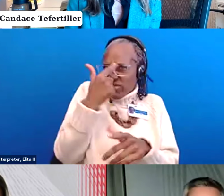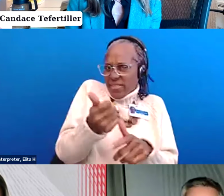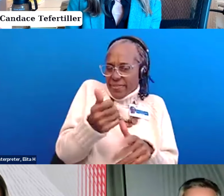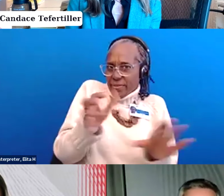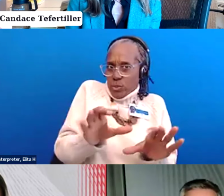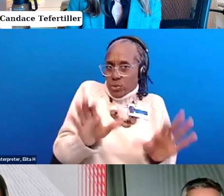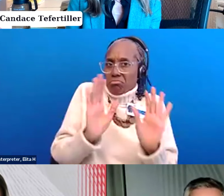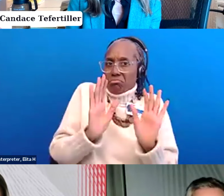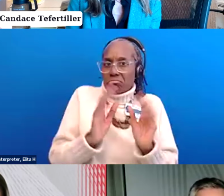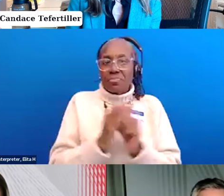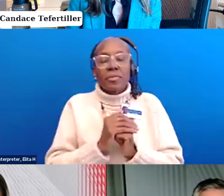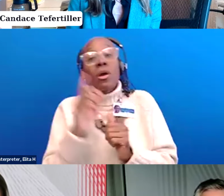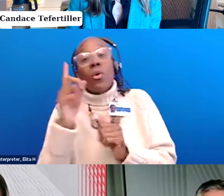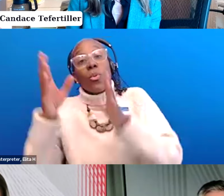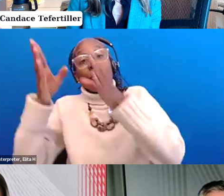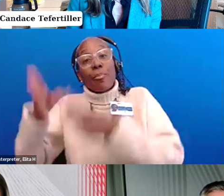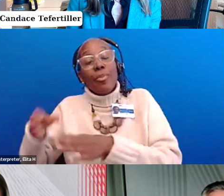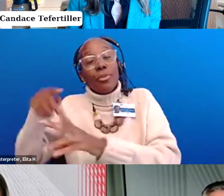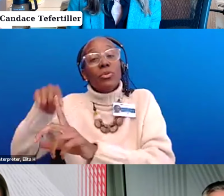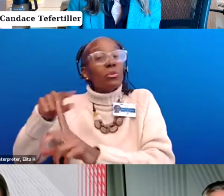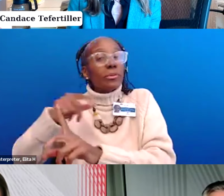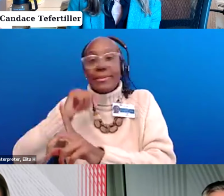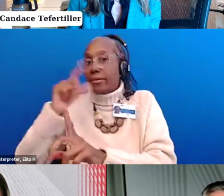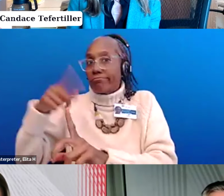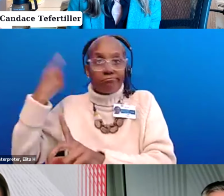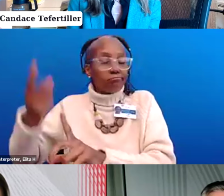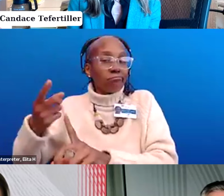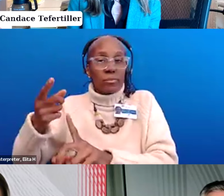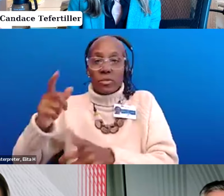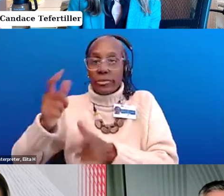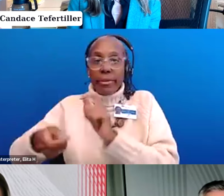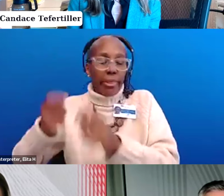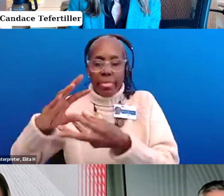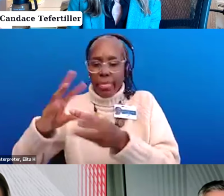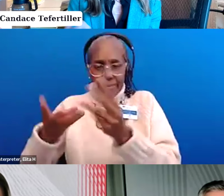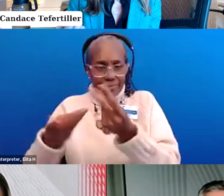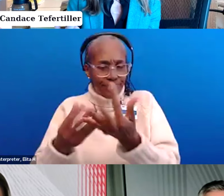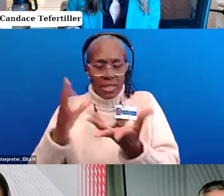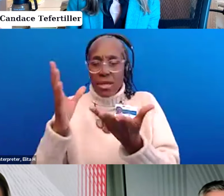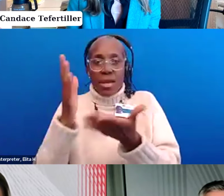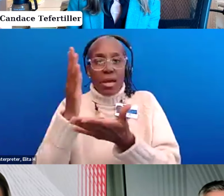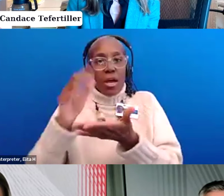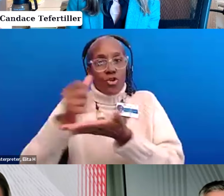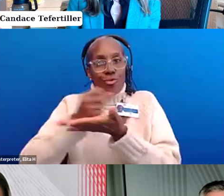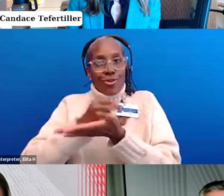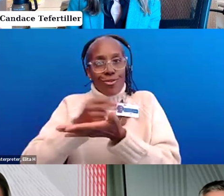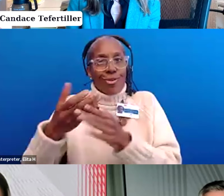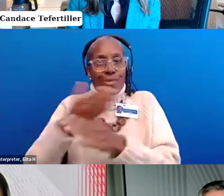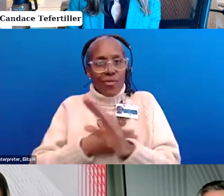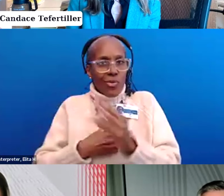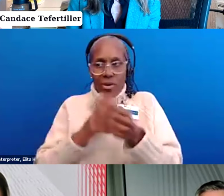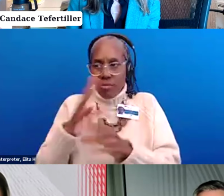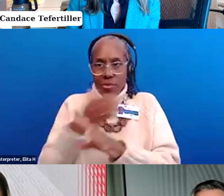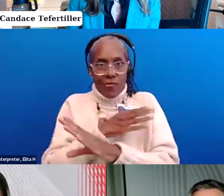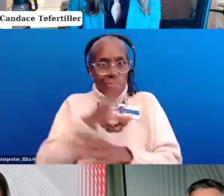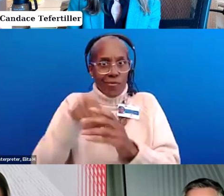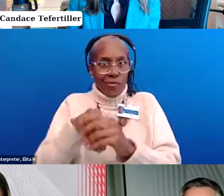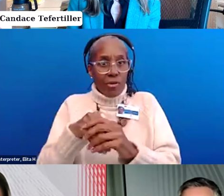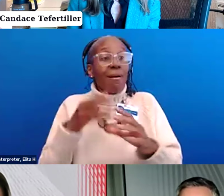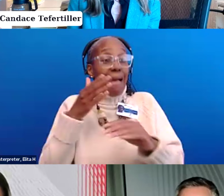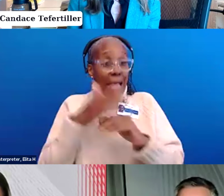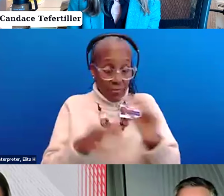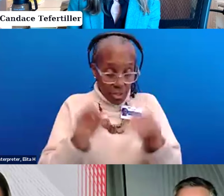own. We had one individual who had not been able to manipulate a credit card on his own prior to participating in the study. And